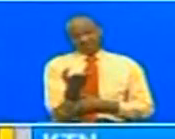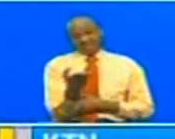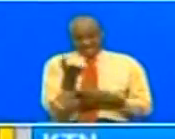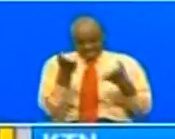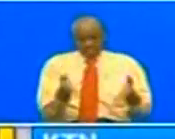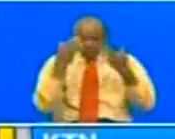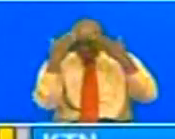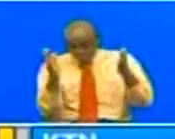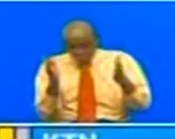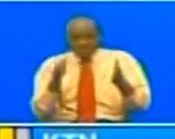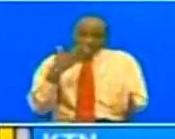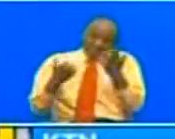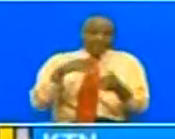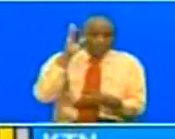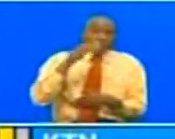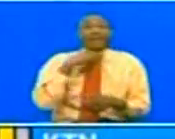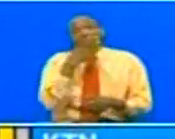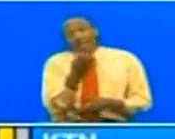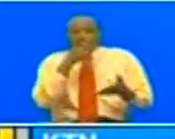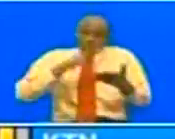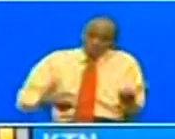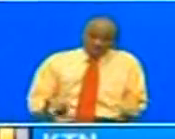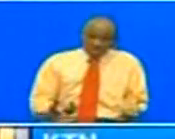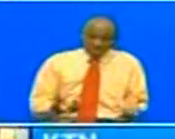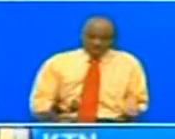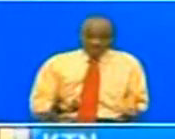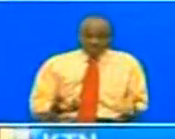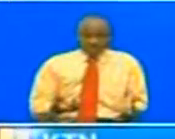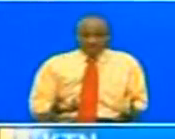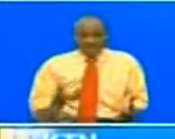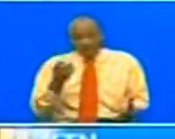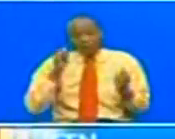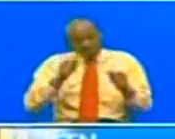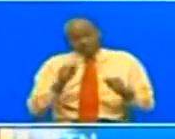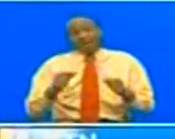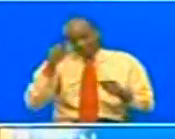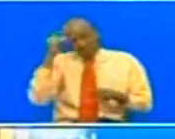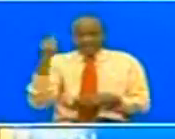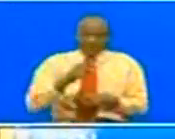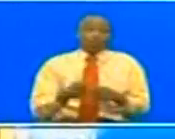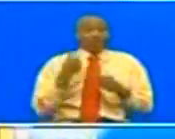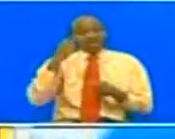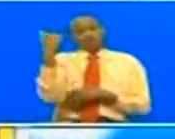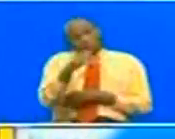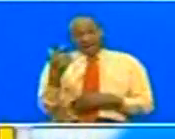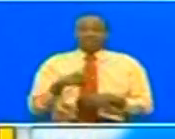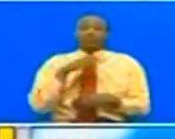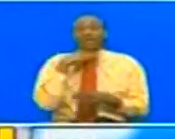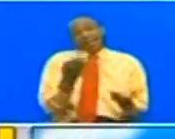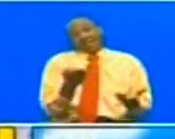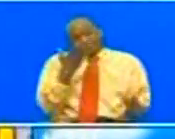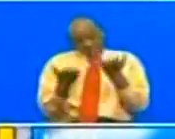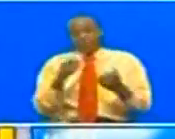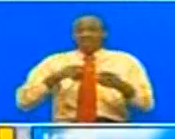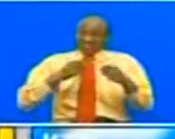we still don't know whether more could have been done by the government either to avert this attack or even, you know, manage it to some sort